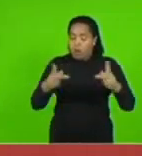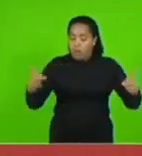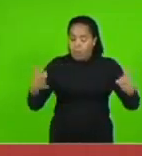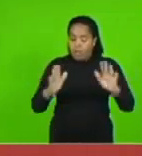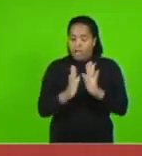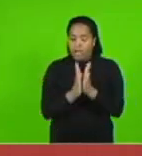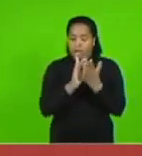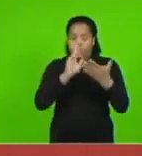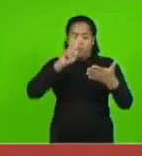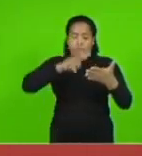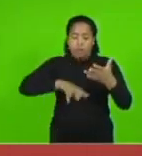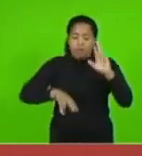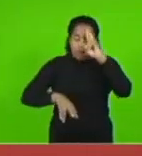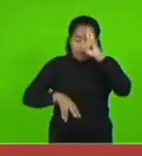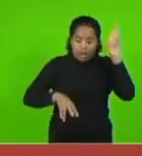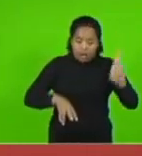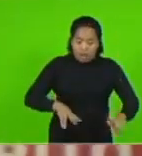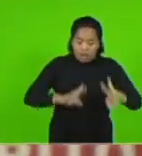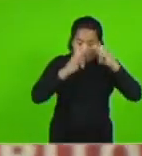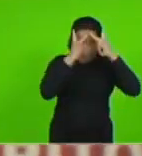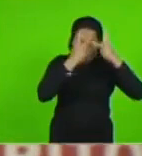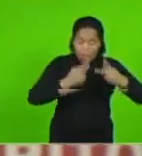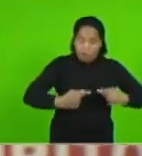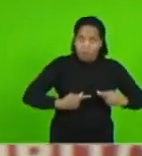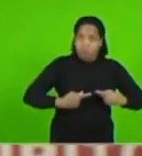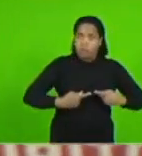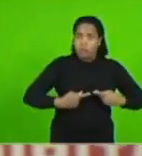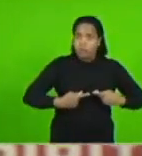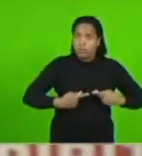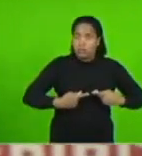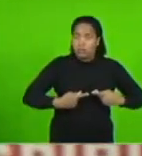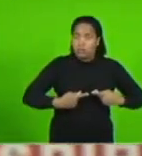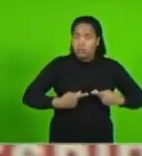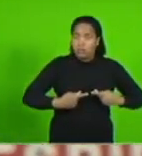open up the book of Revelations,